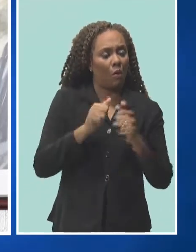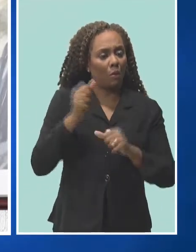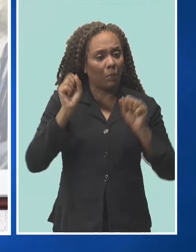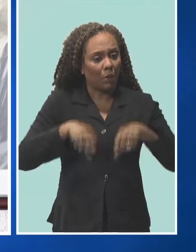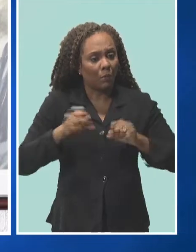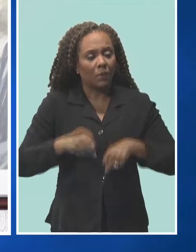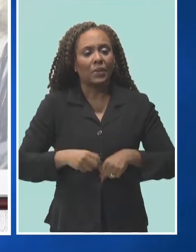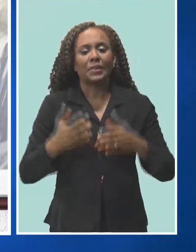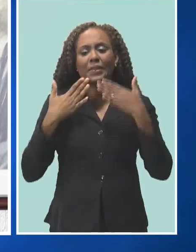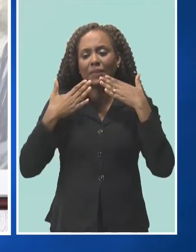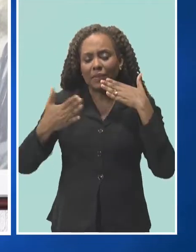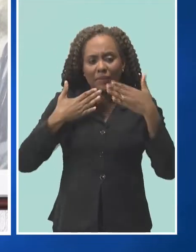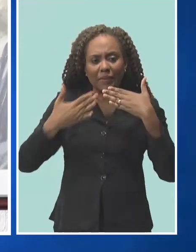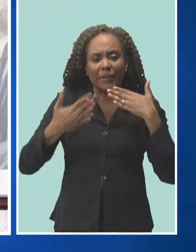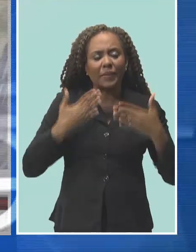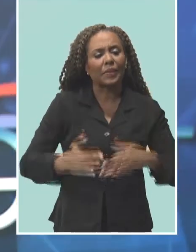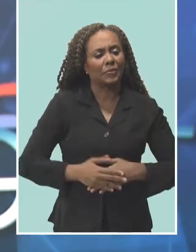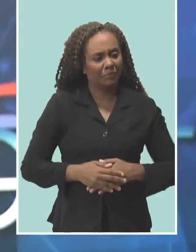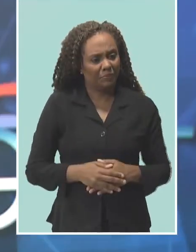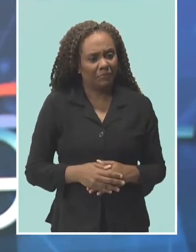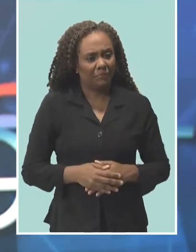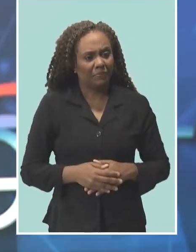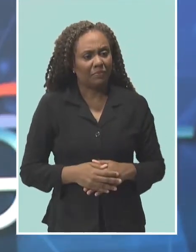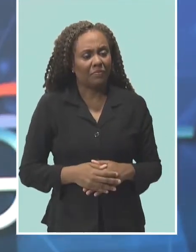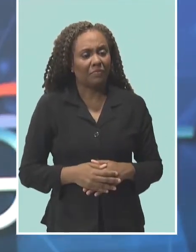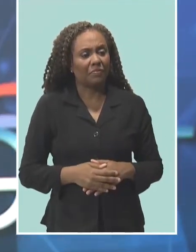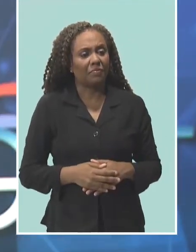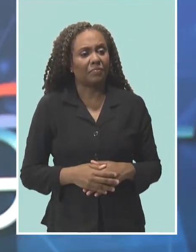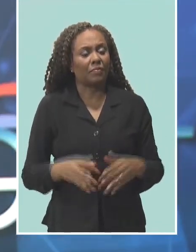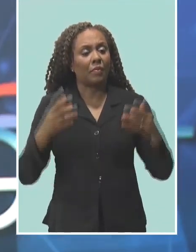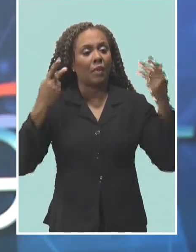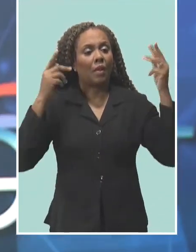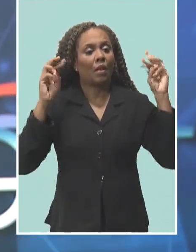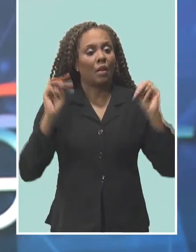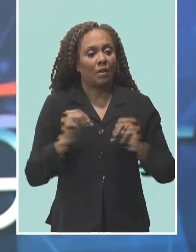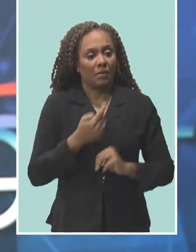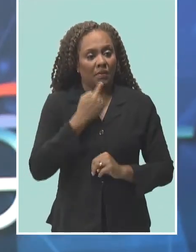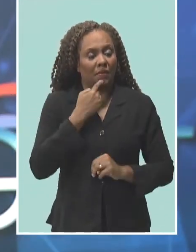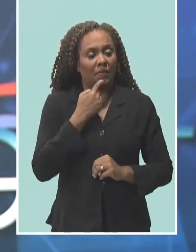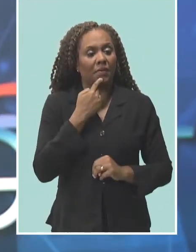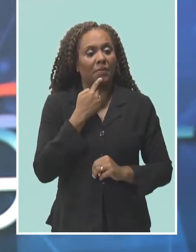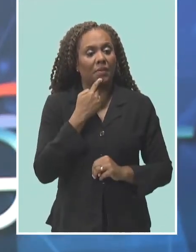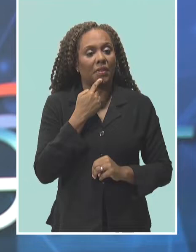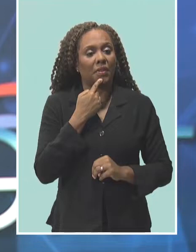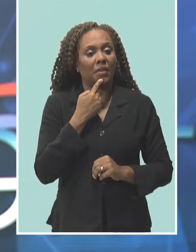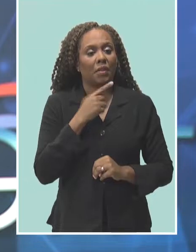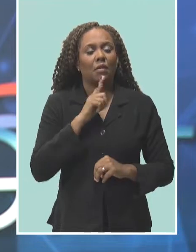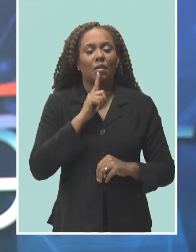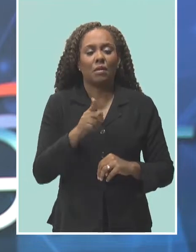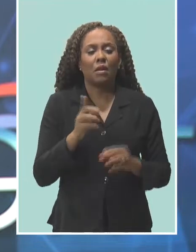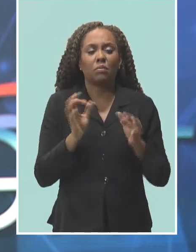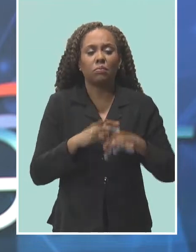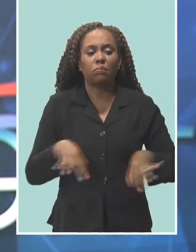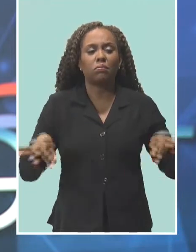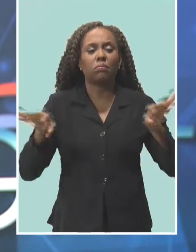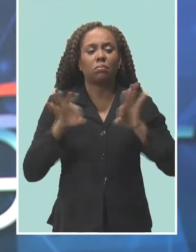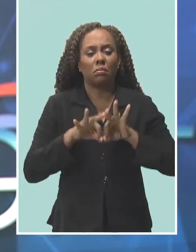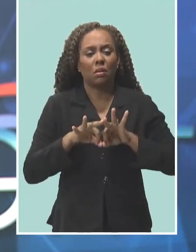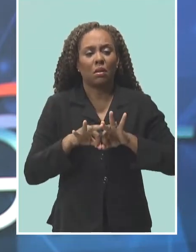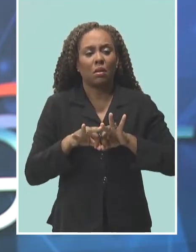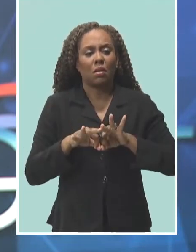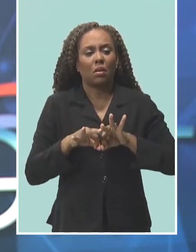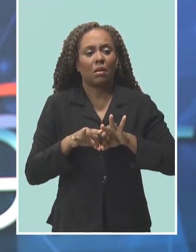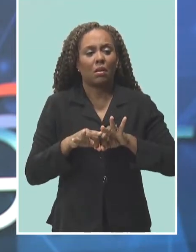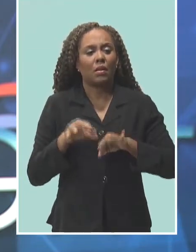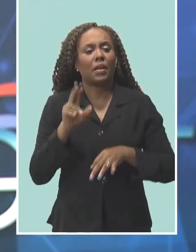I thank you for that effort. And the Prime Minister adds that the COVID-19 pandemic has demonstrated the crucial role